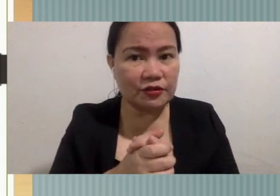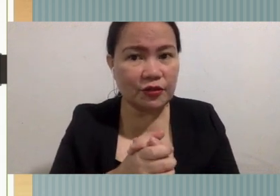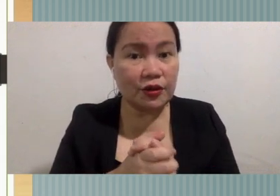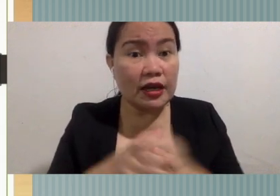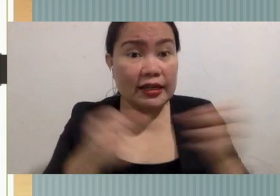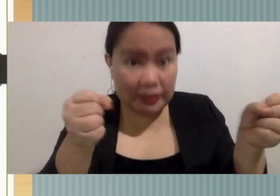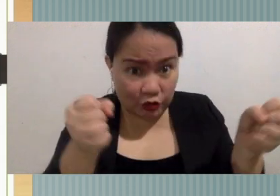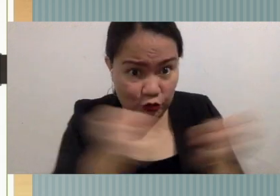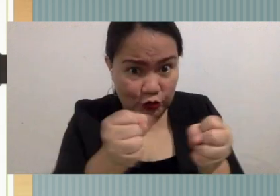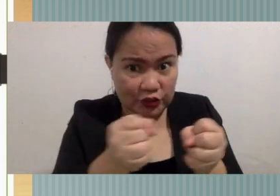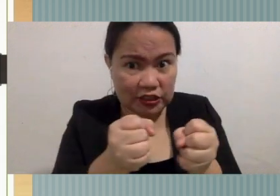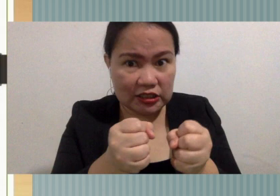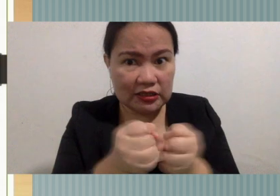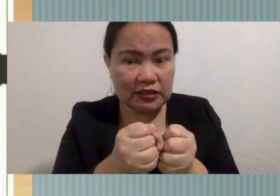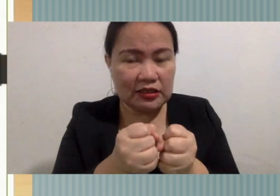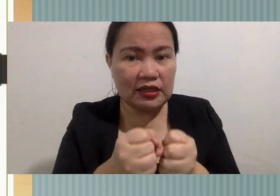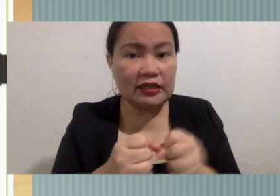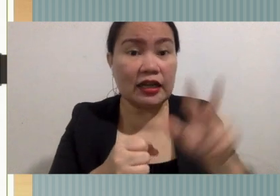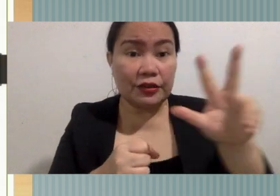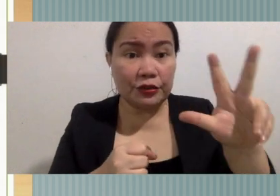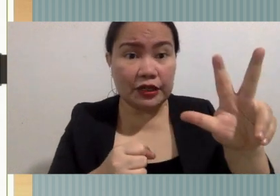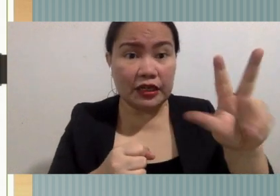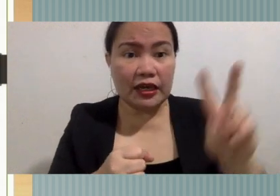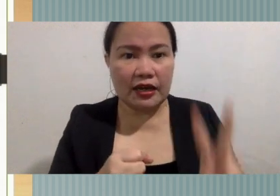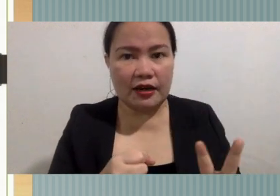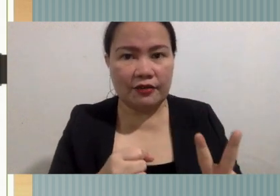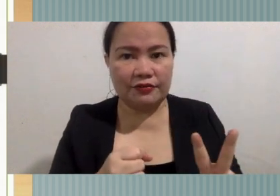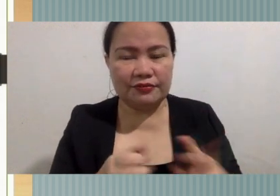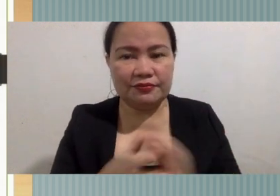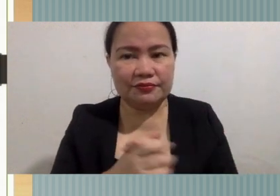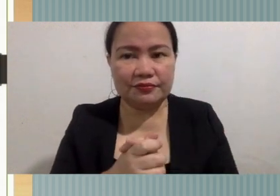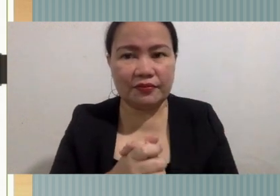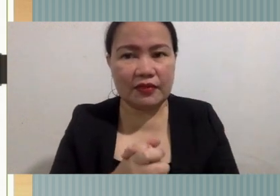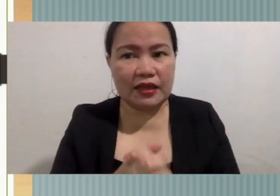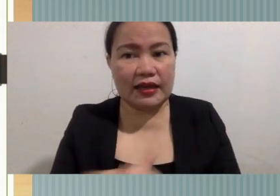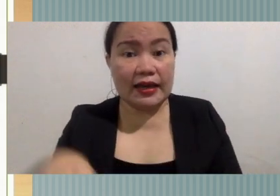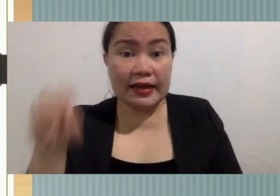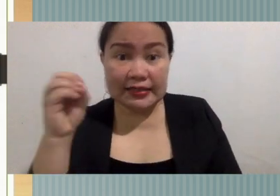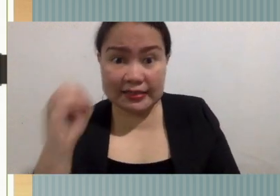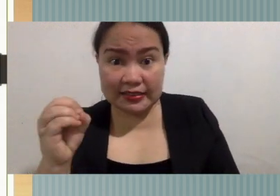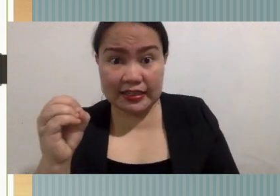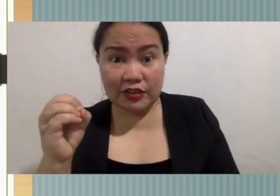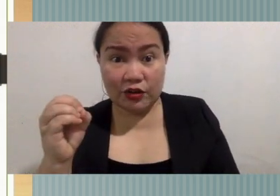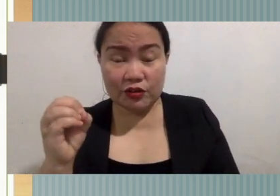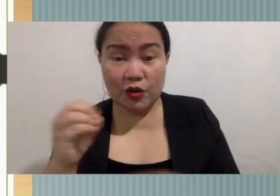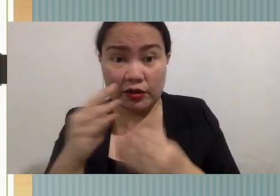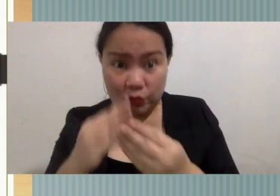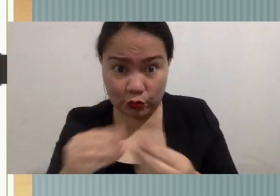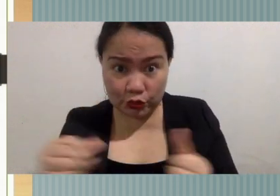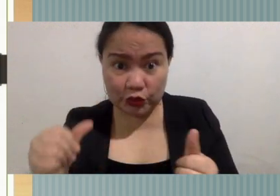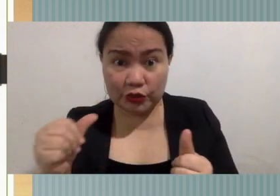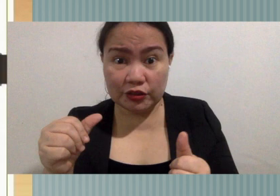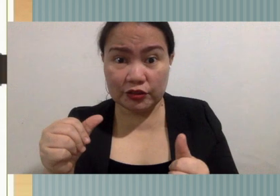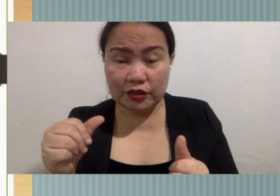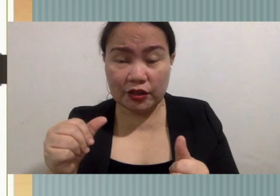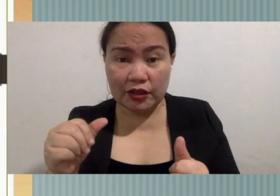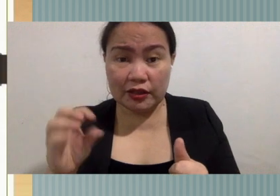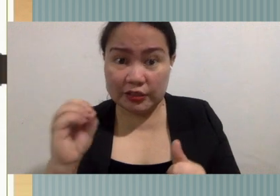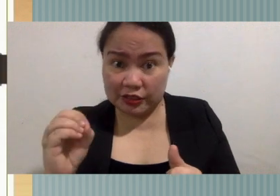14. So, therefore, the solution of this given equation is 0 and 3 over 2.